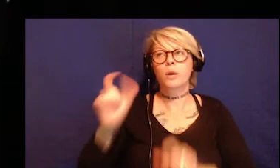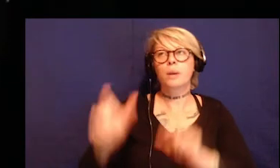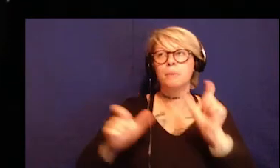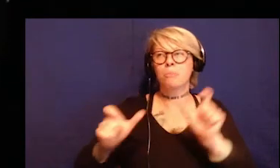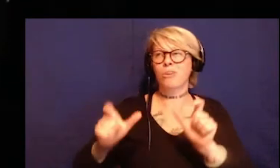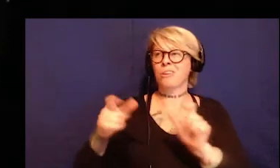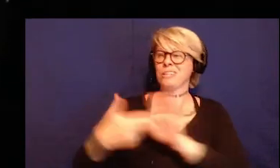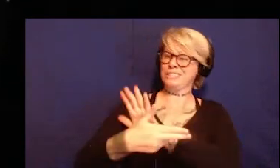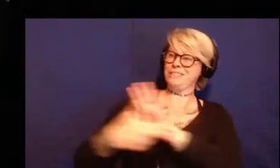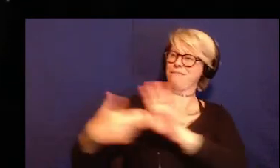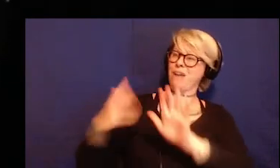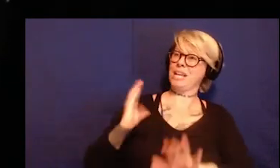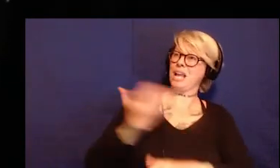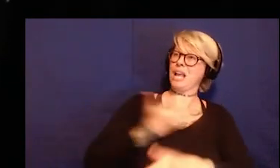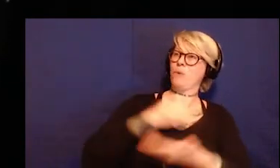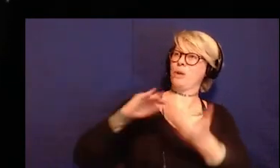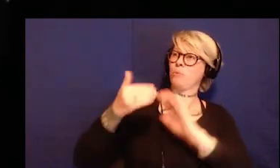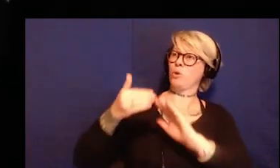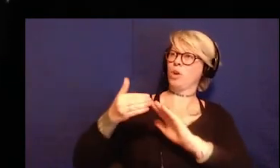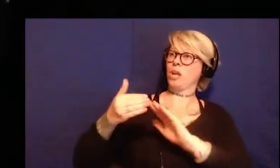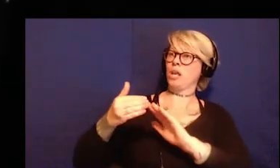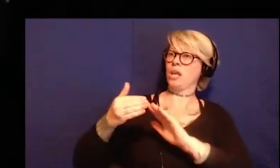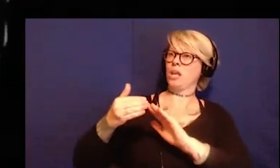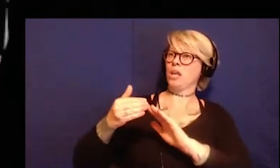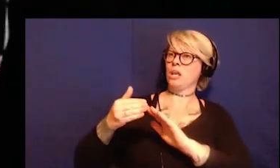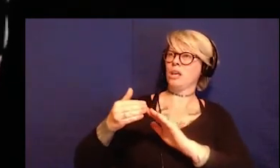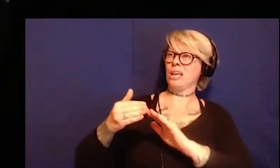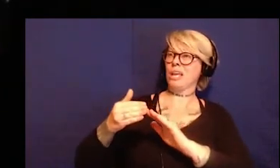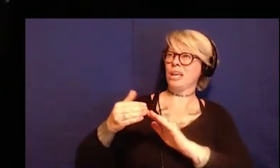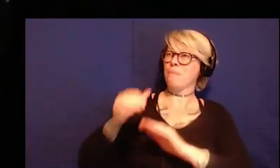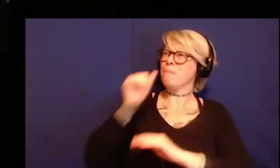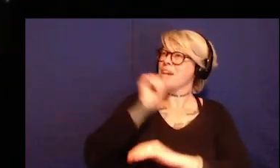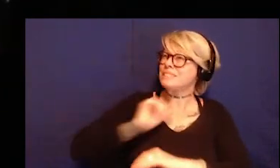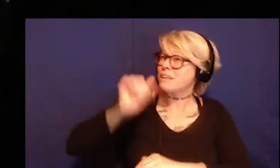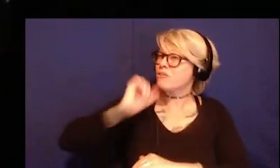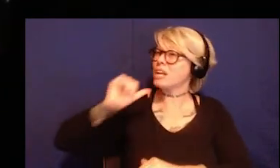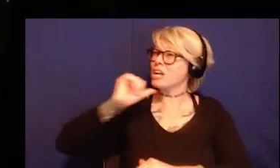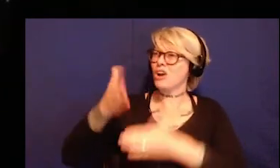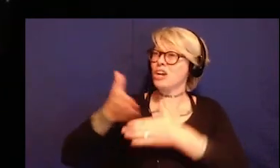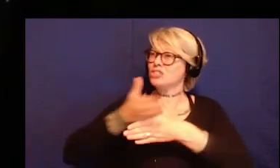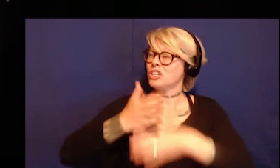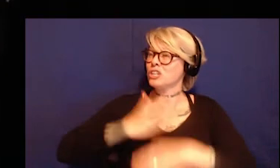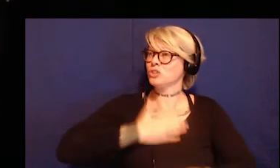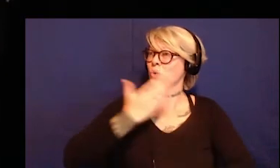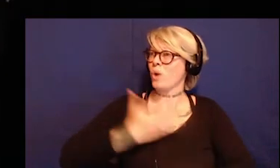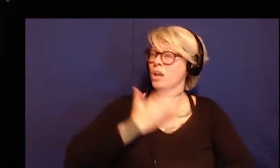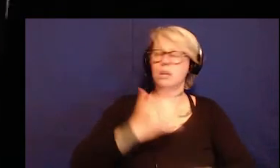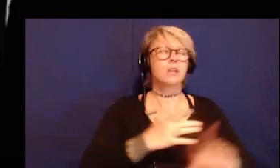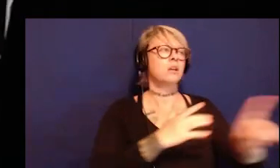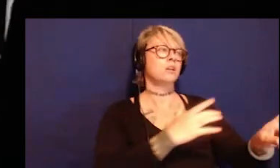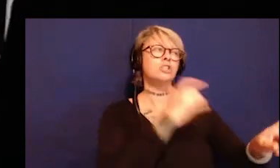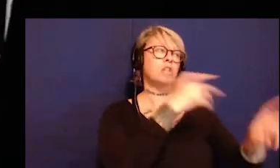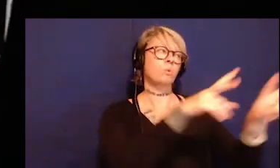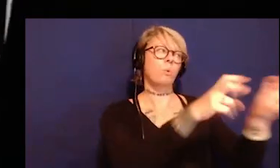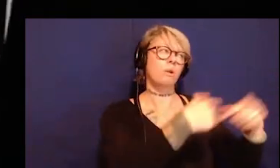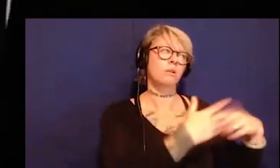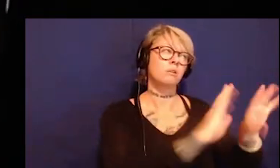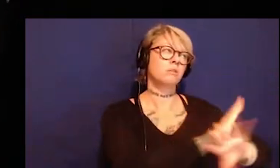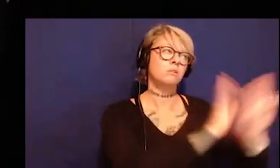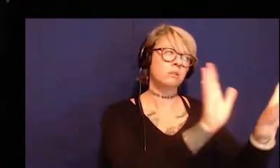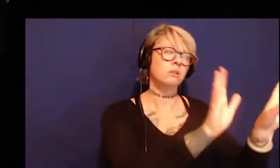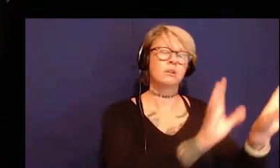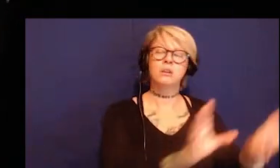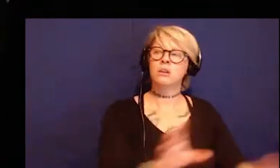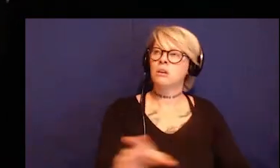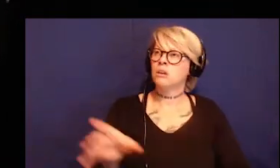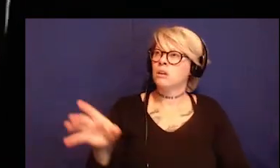suffering and not shared joy. Stop quoting at me. You can't just disregard. I'm not disregarding anything. You're